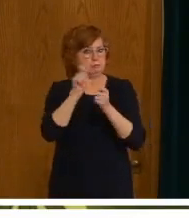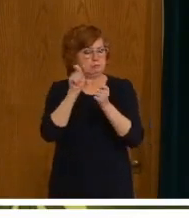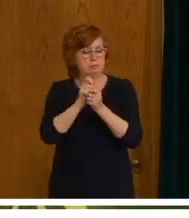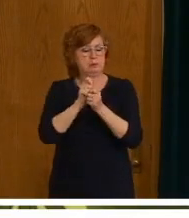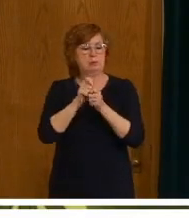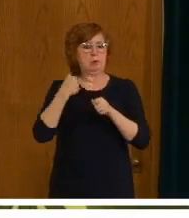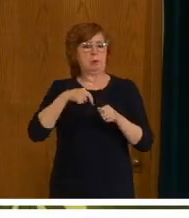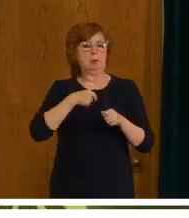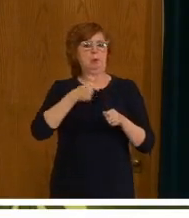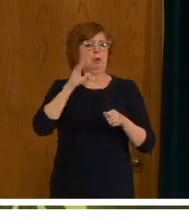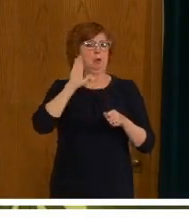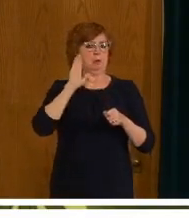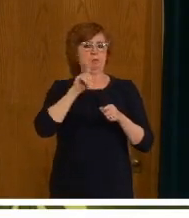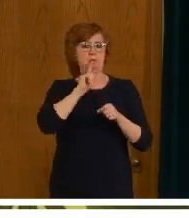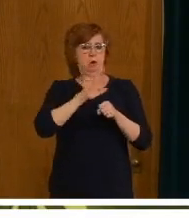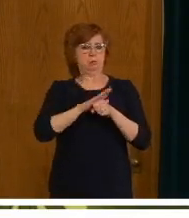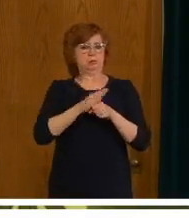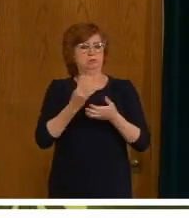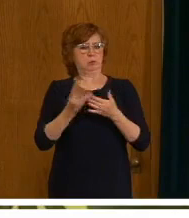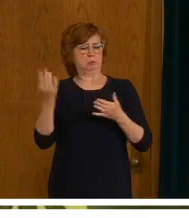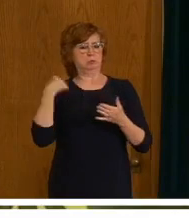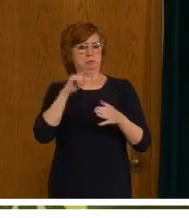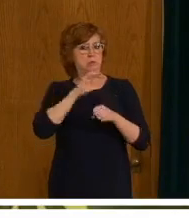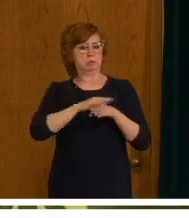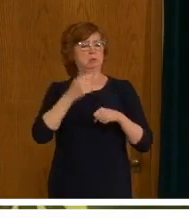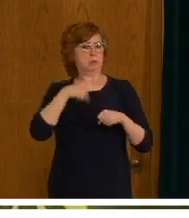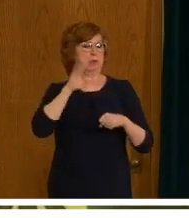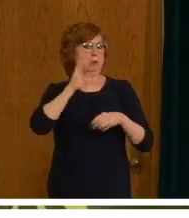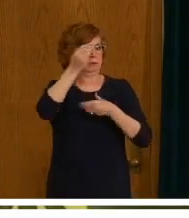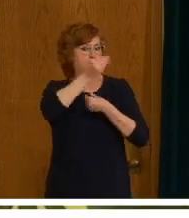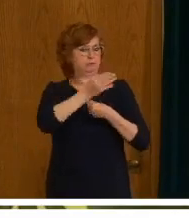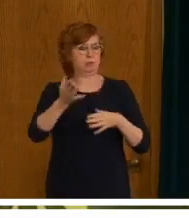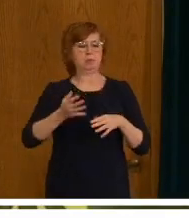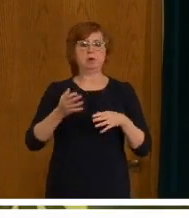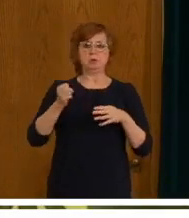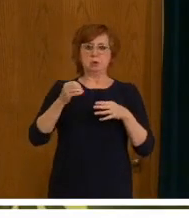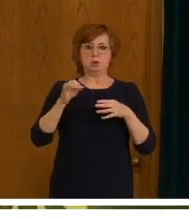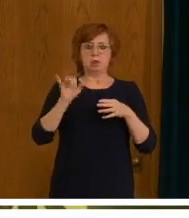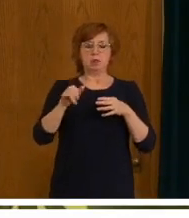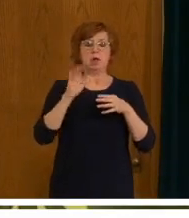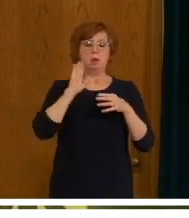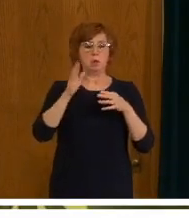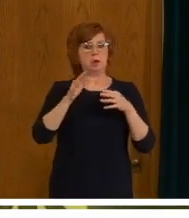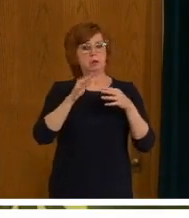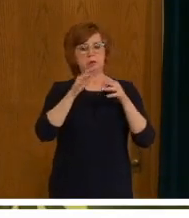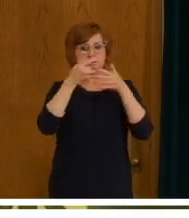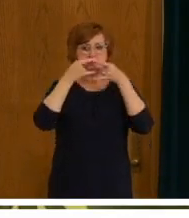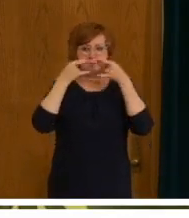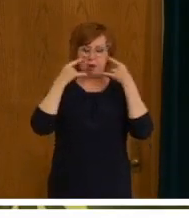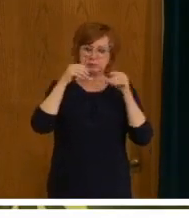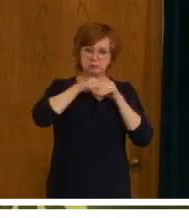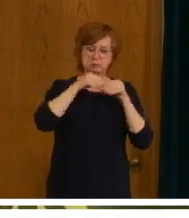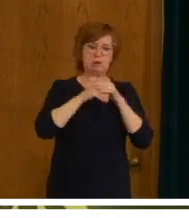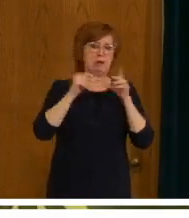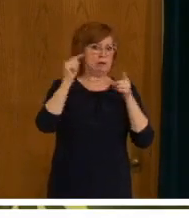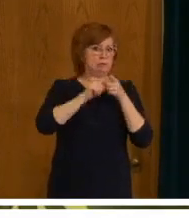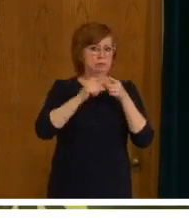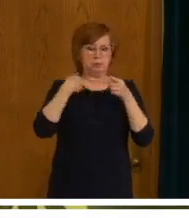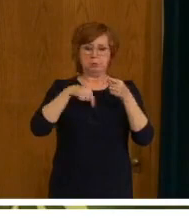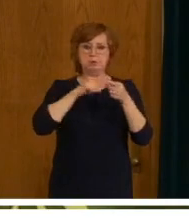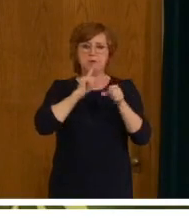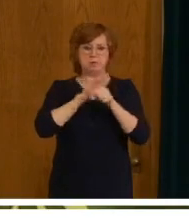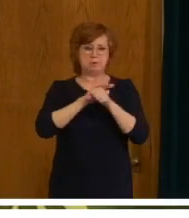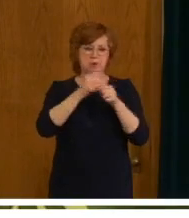and gathering size limits, as well as the indoor masking order, would remain in place until further guidance was